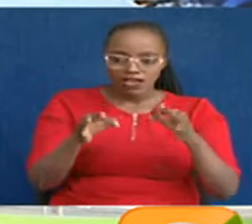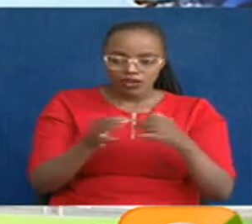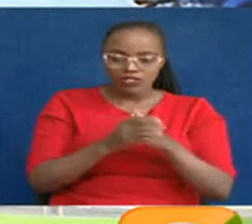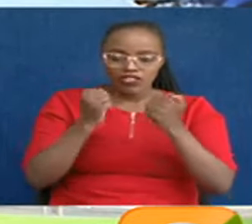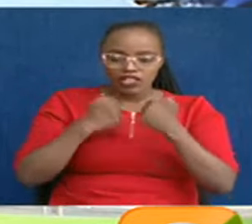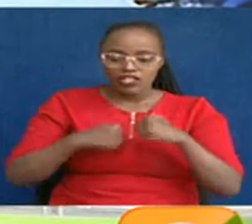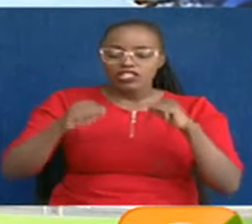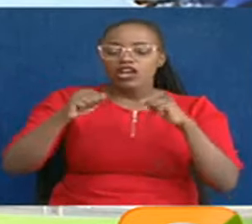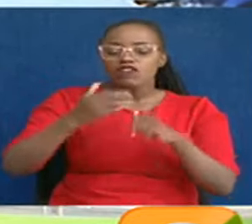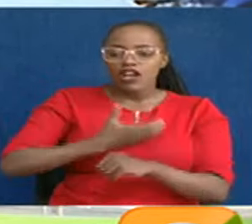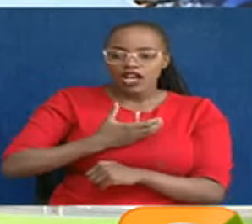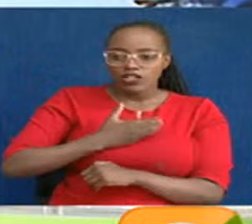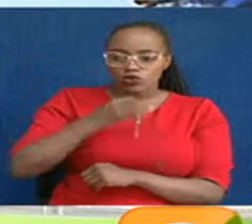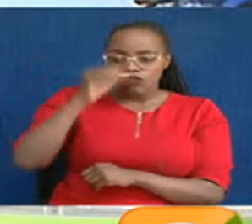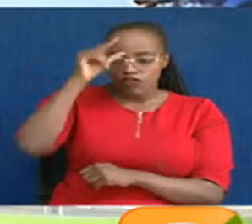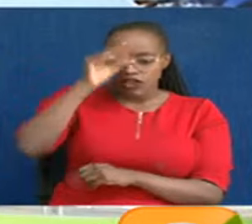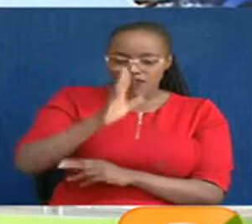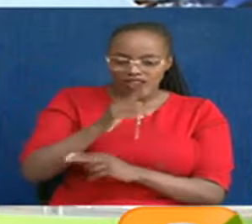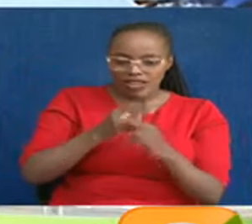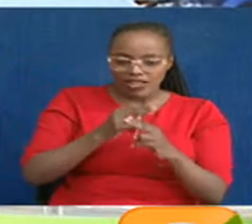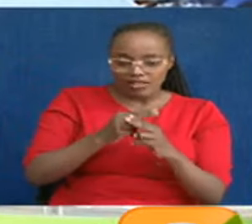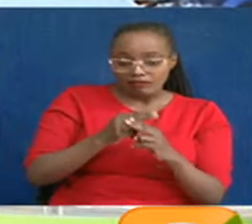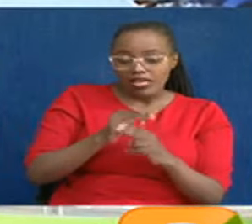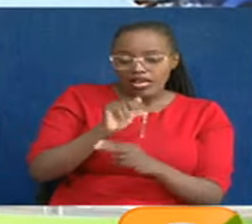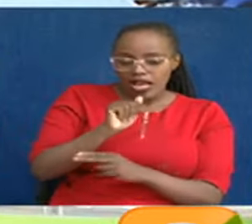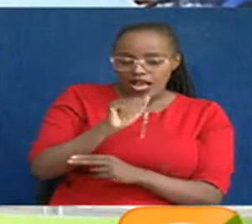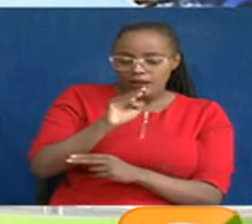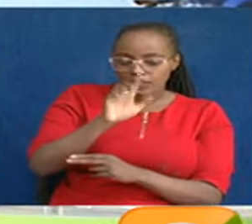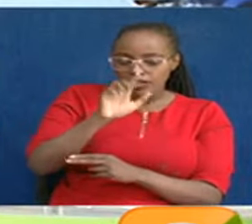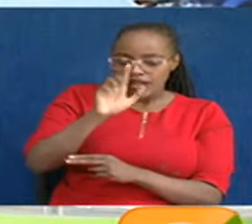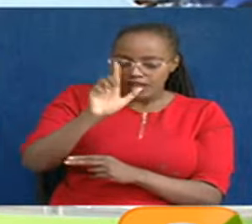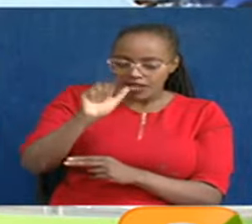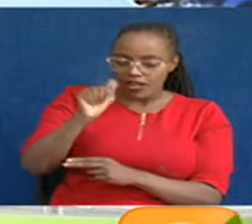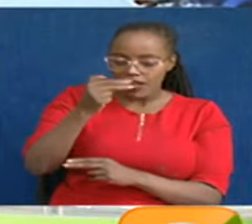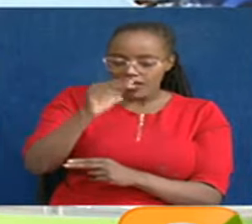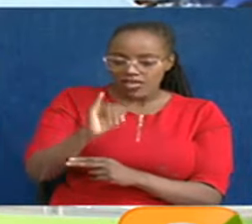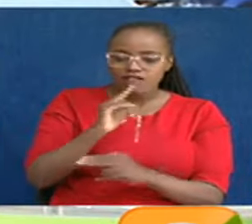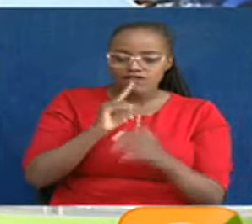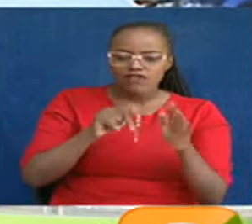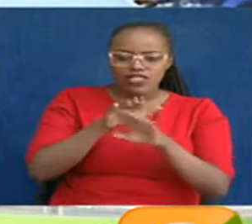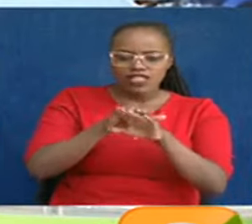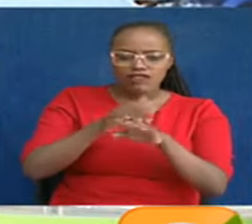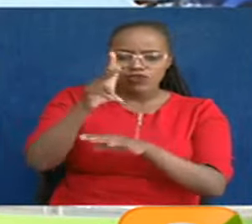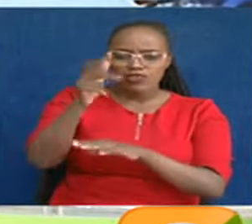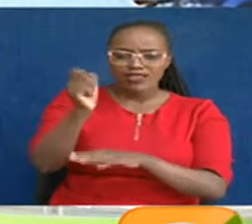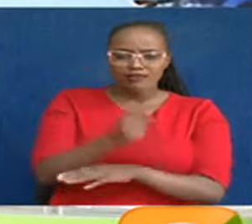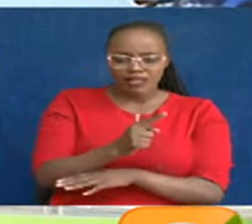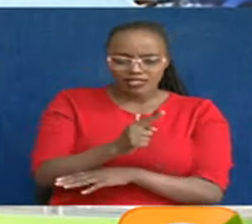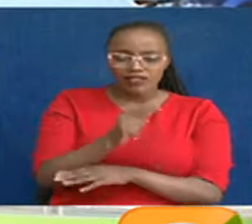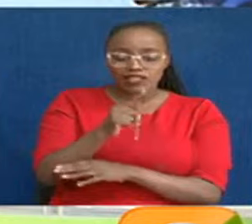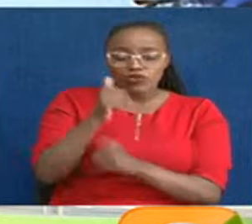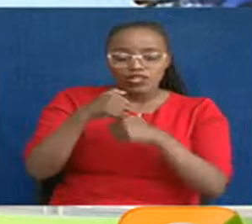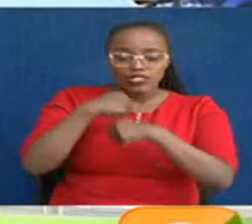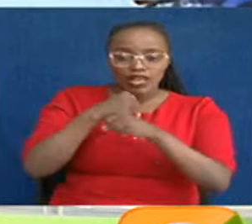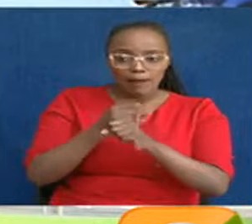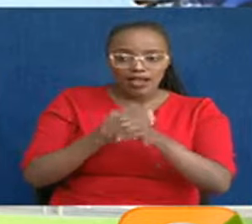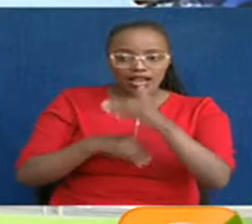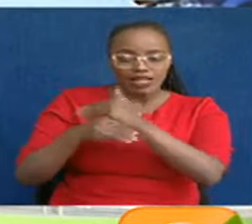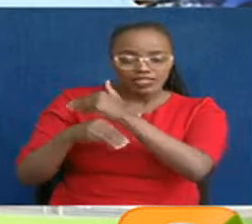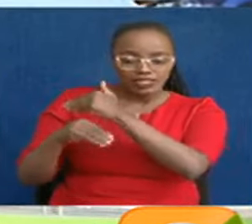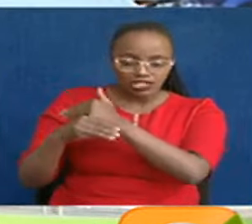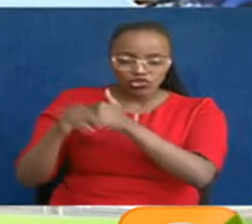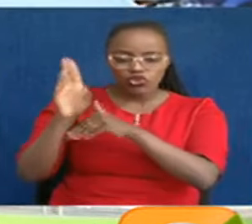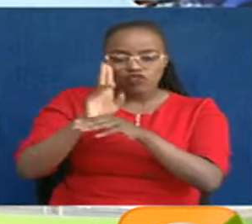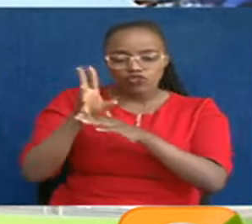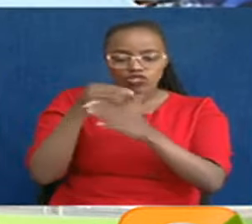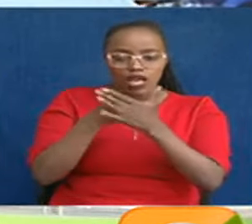the COG, Ahmed Abdullahi, says Treasury has been delaying funds meant for counties for up to 3 months, occasioning additional expenditure